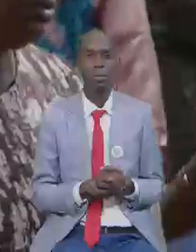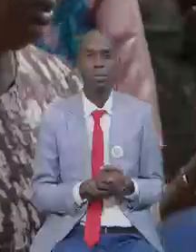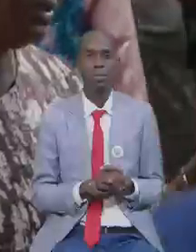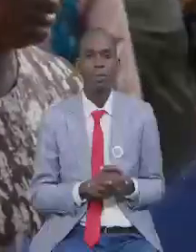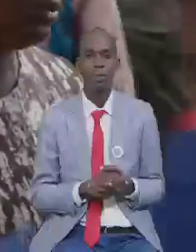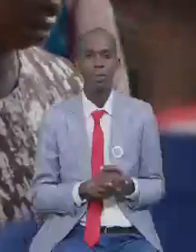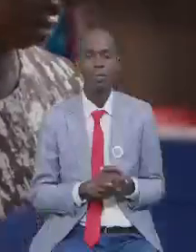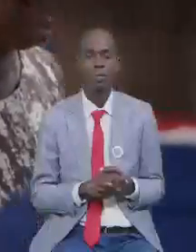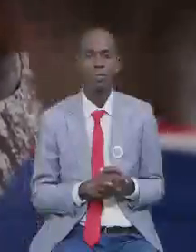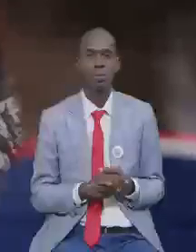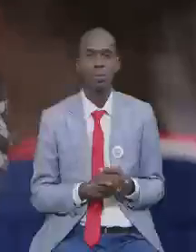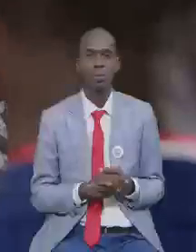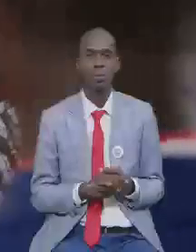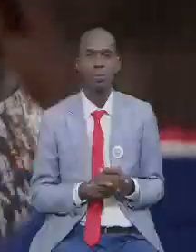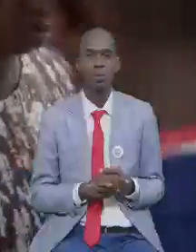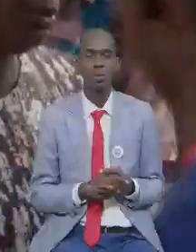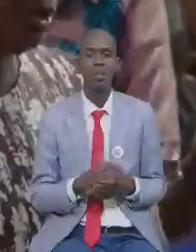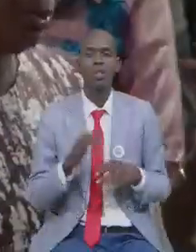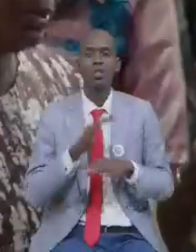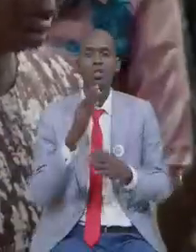Don't sing the old songs